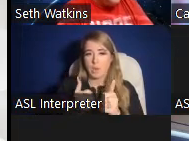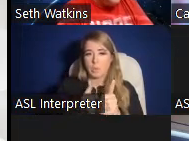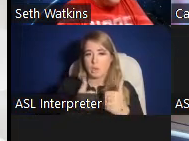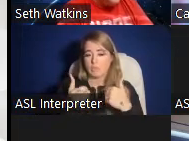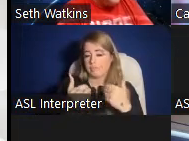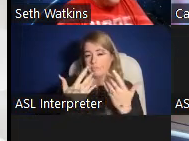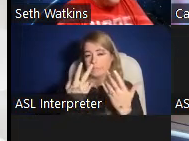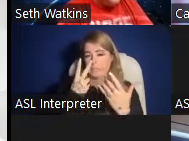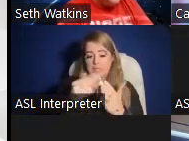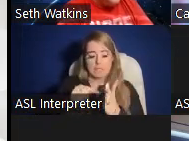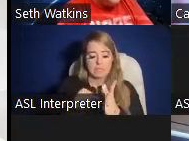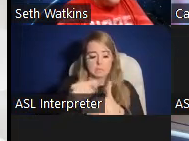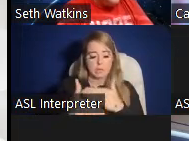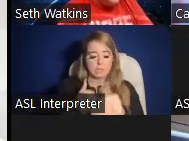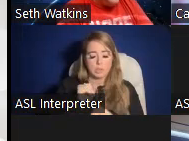works.